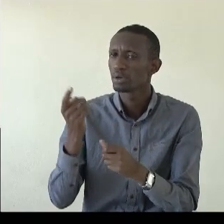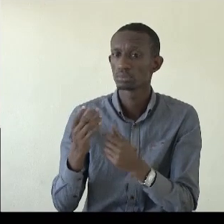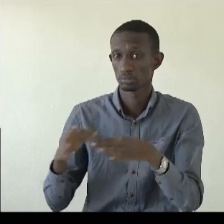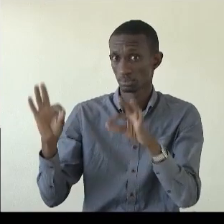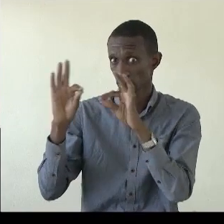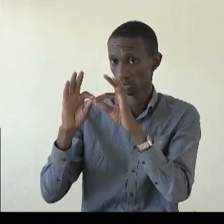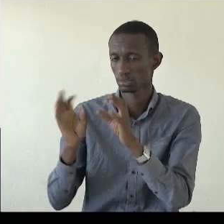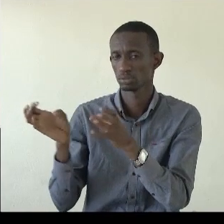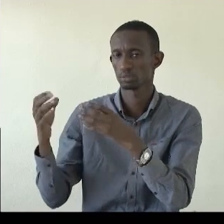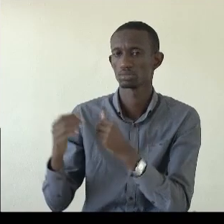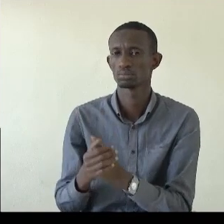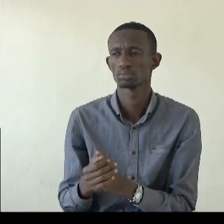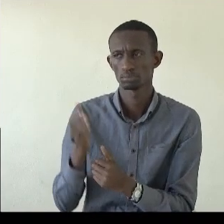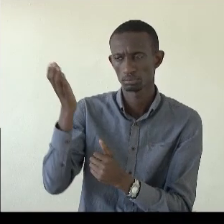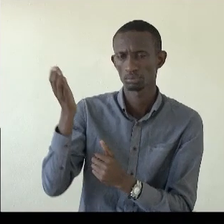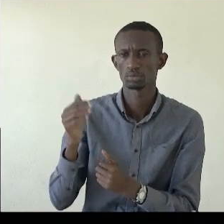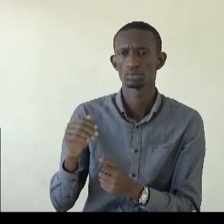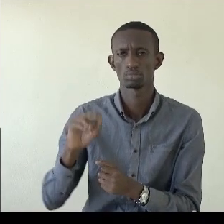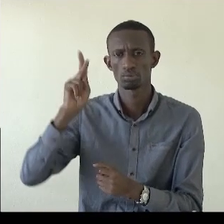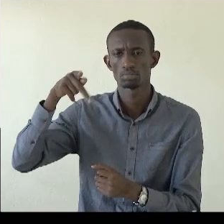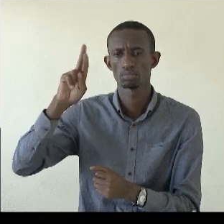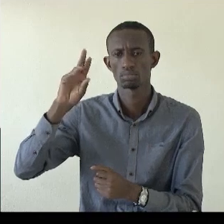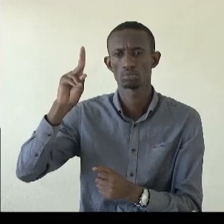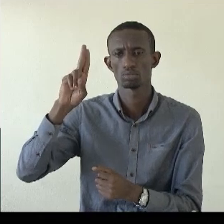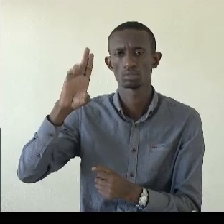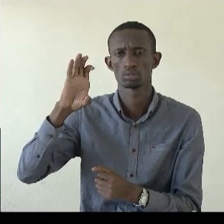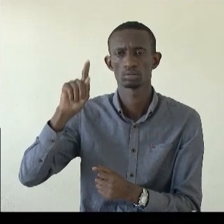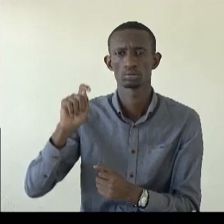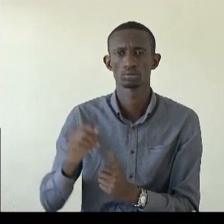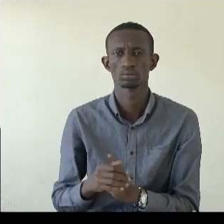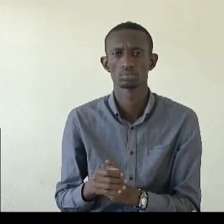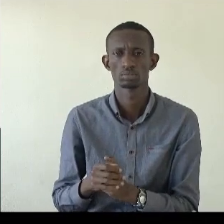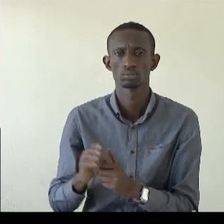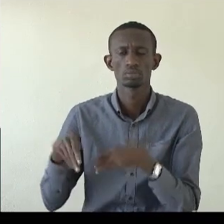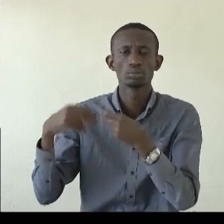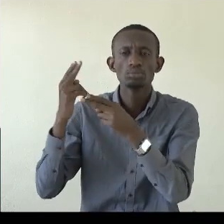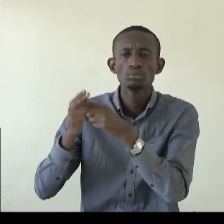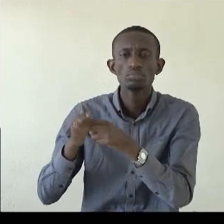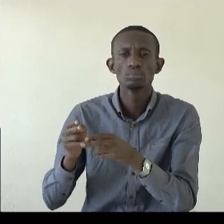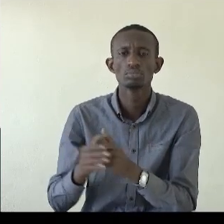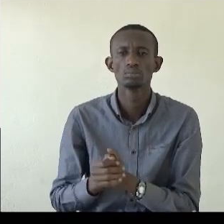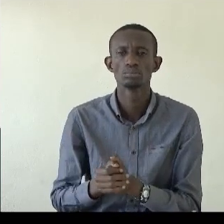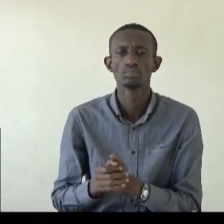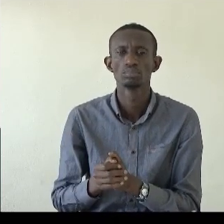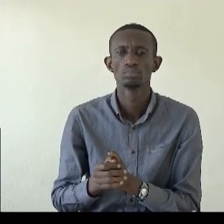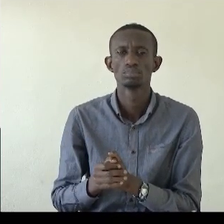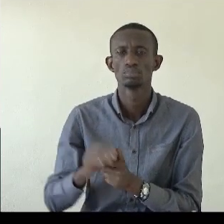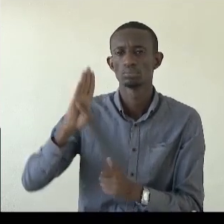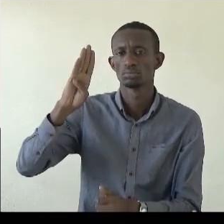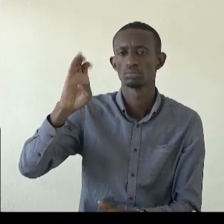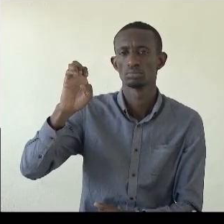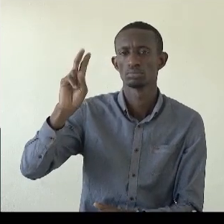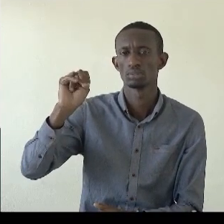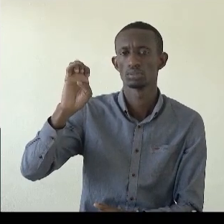industrial product that is made from benzene sulfonic acid. That is Roman number 3. What do